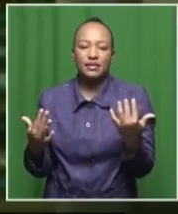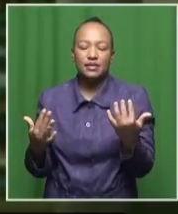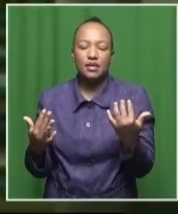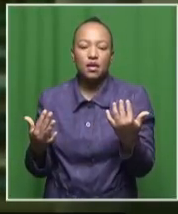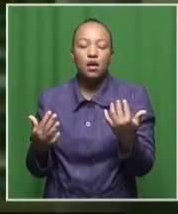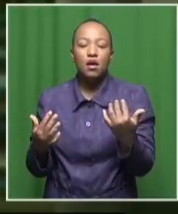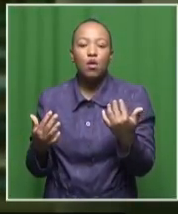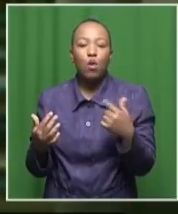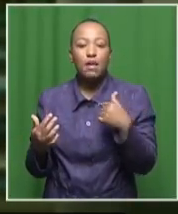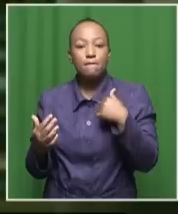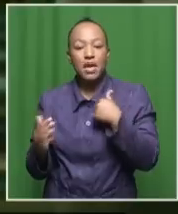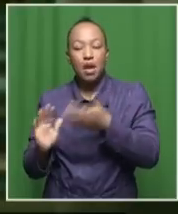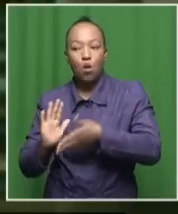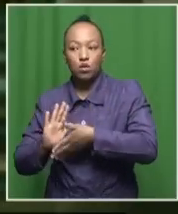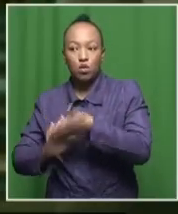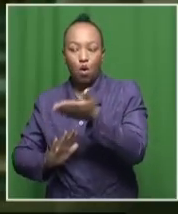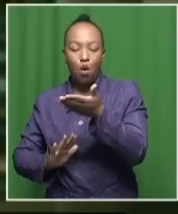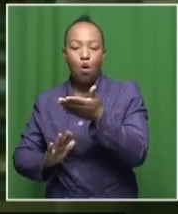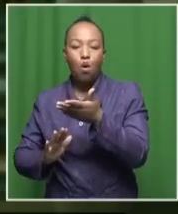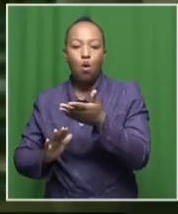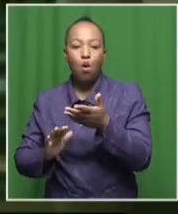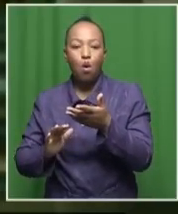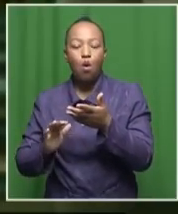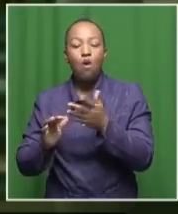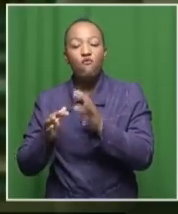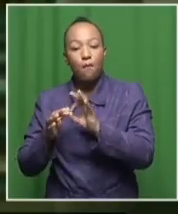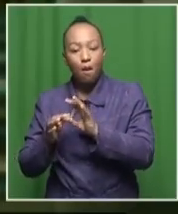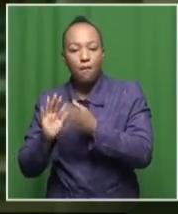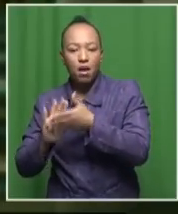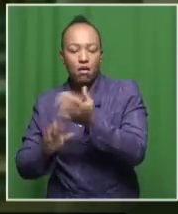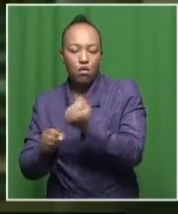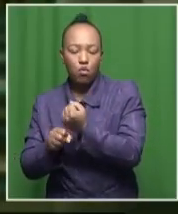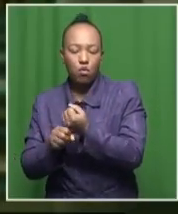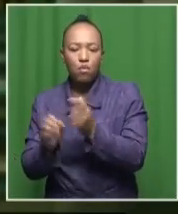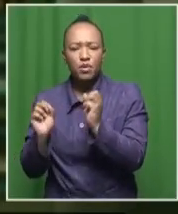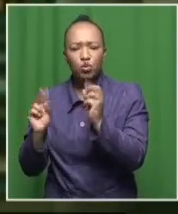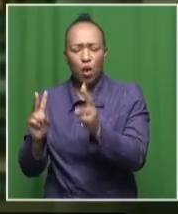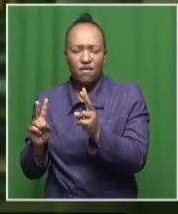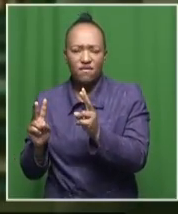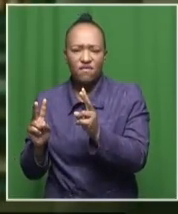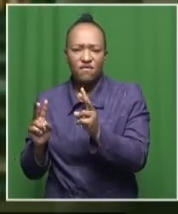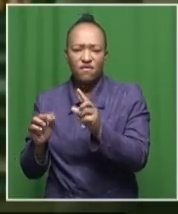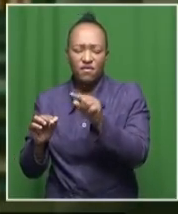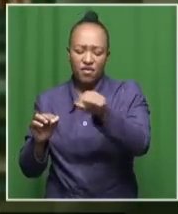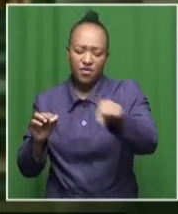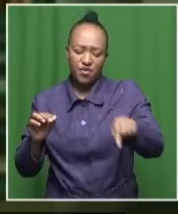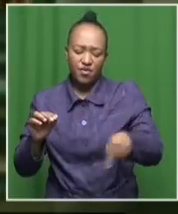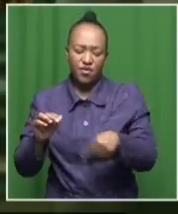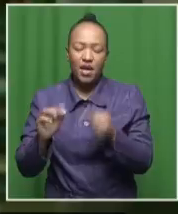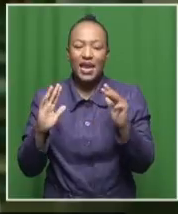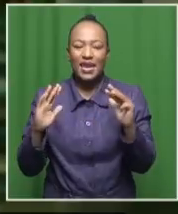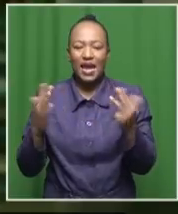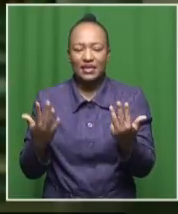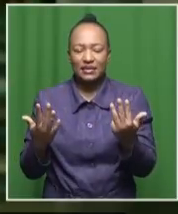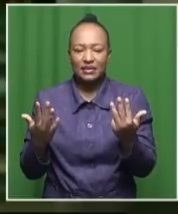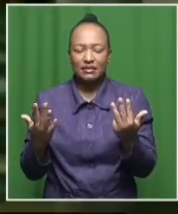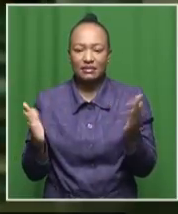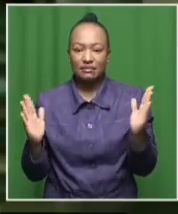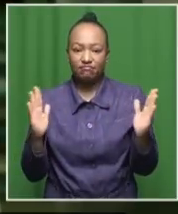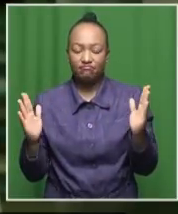puma M7 because bendingene u 12 wabe ndizaphuma bani ndizaphuma u 9. So we're running